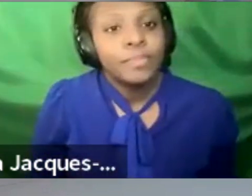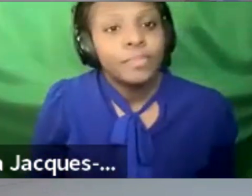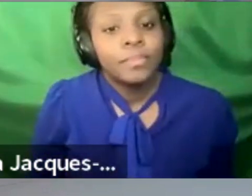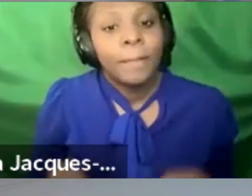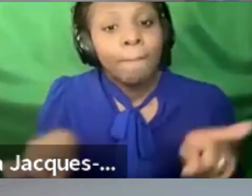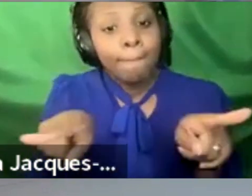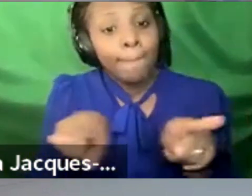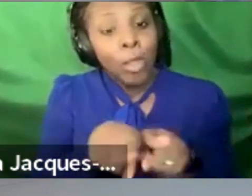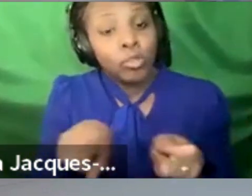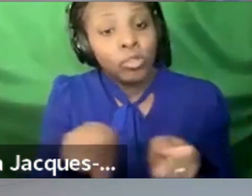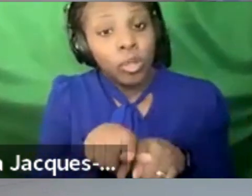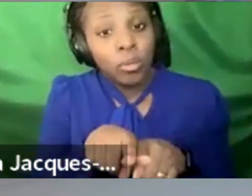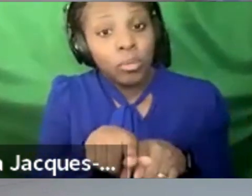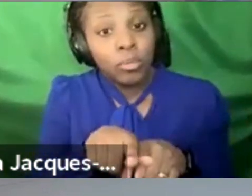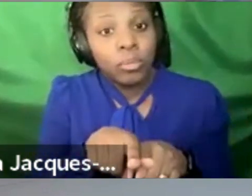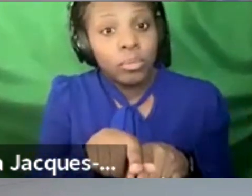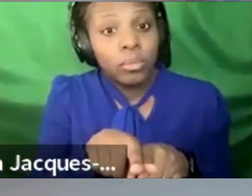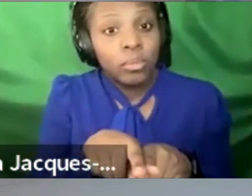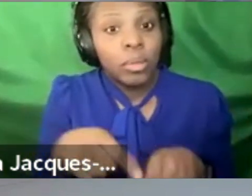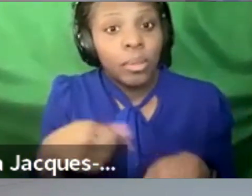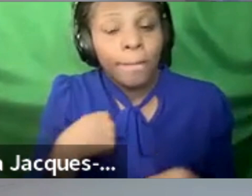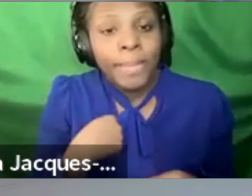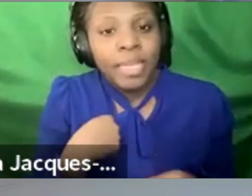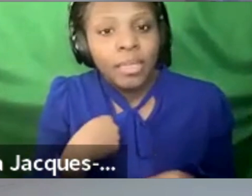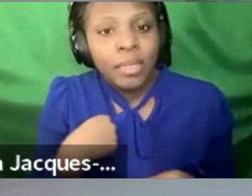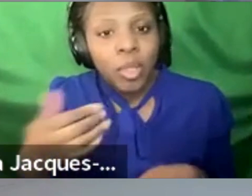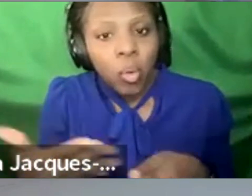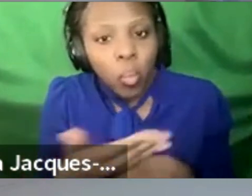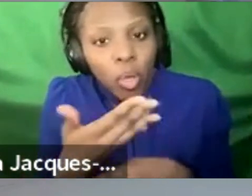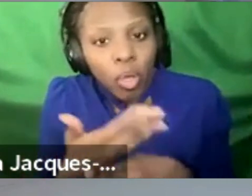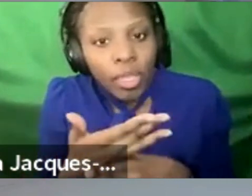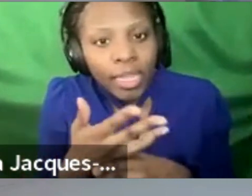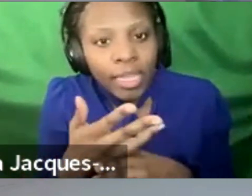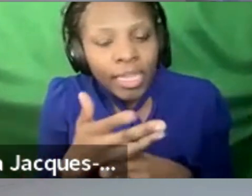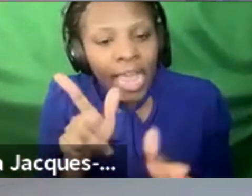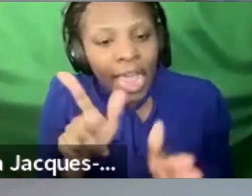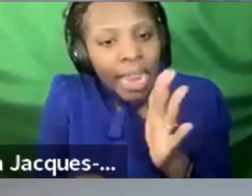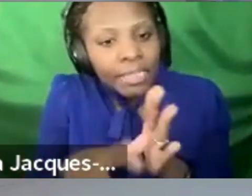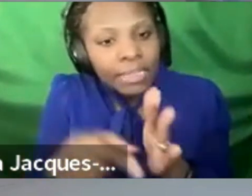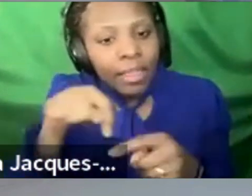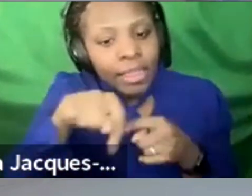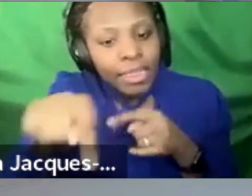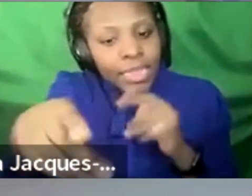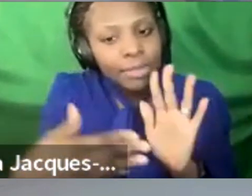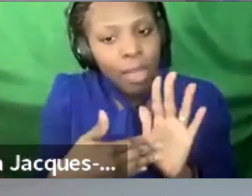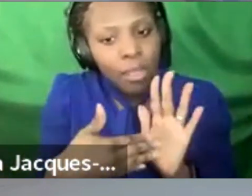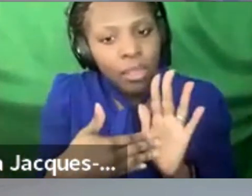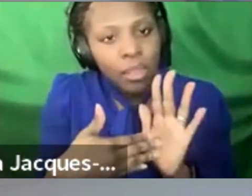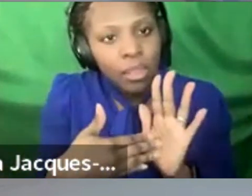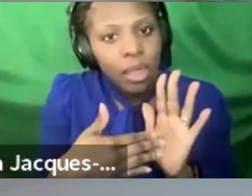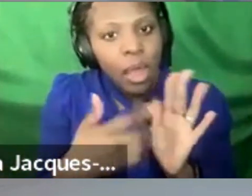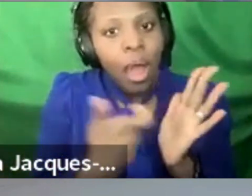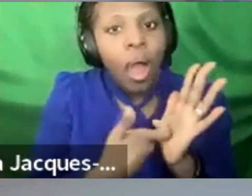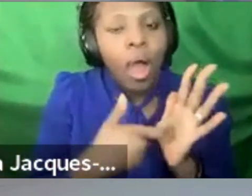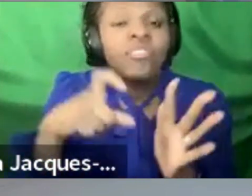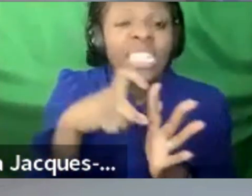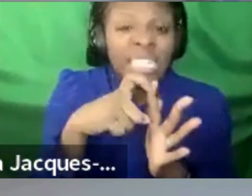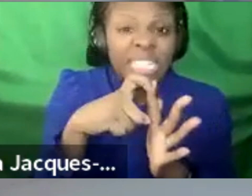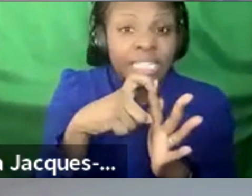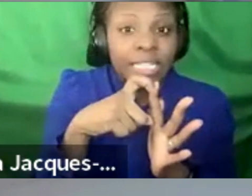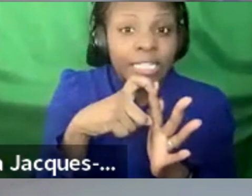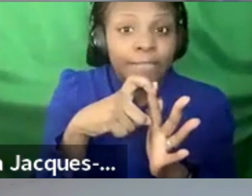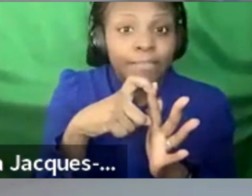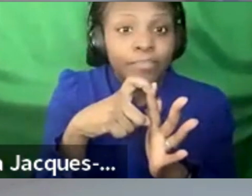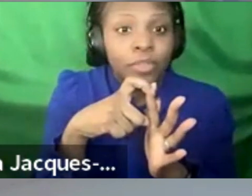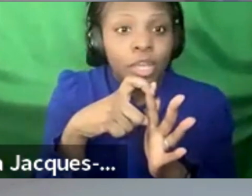Also, what I'm doing is also I'm working later on in this month. I'm going to be doing an R&D research